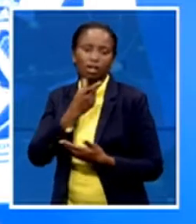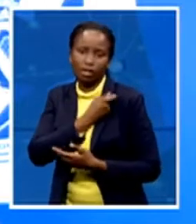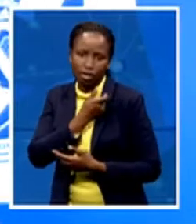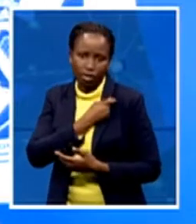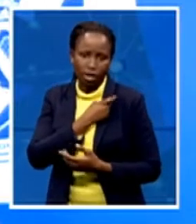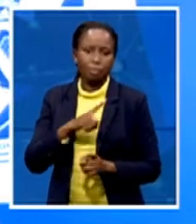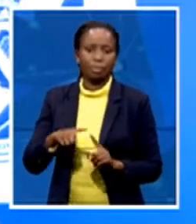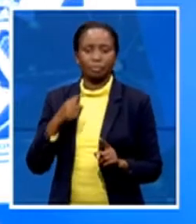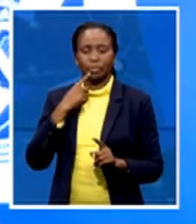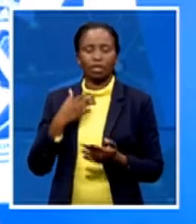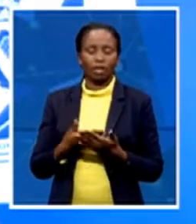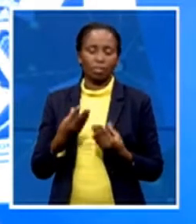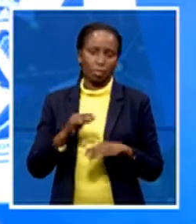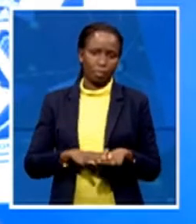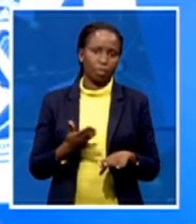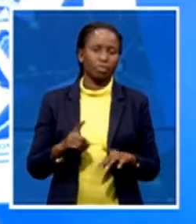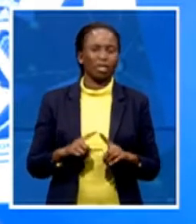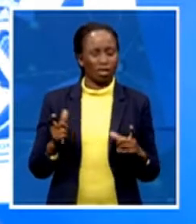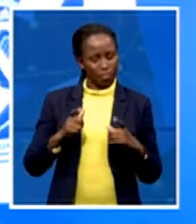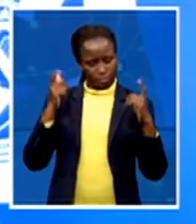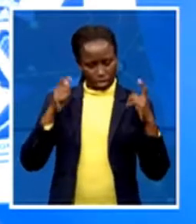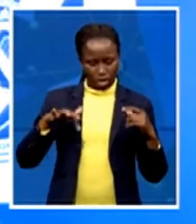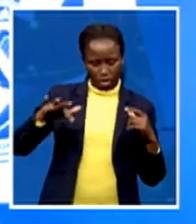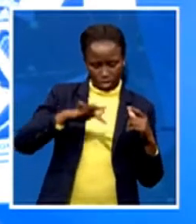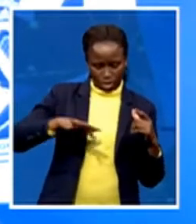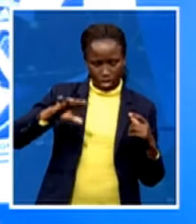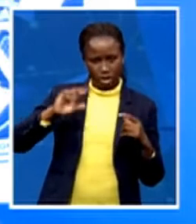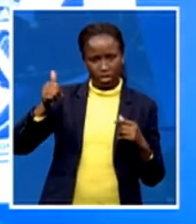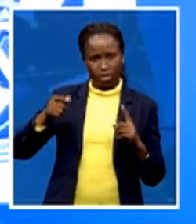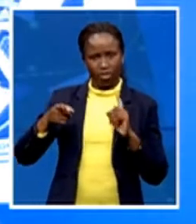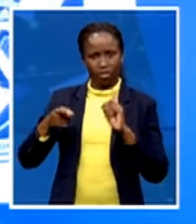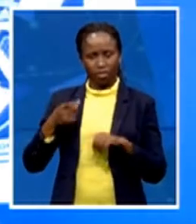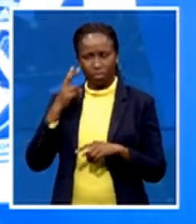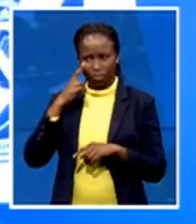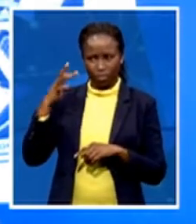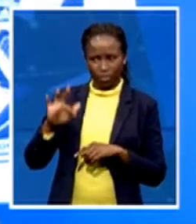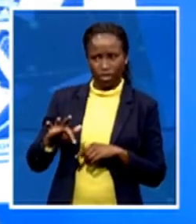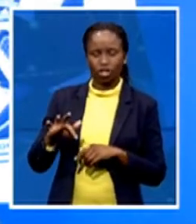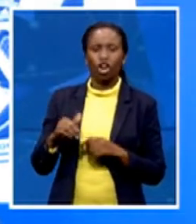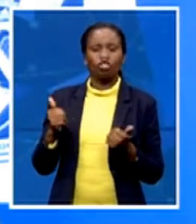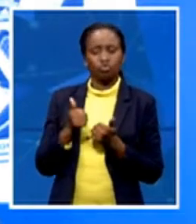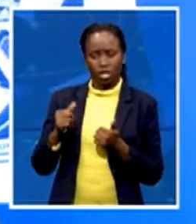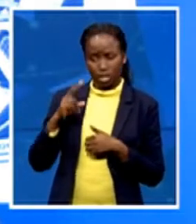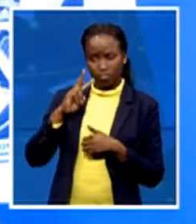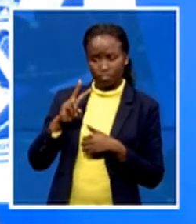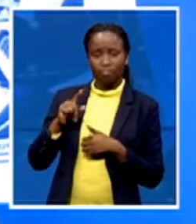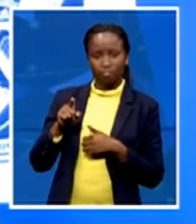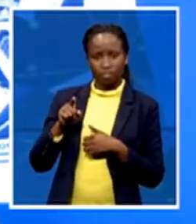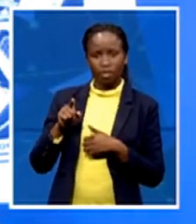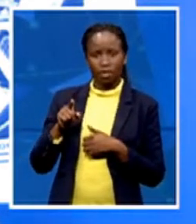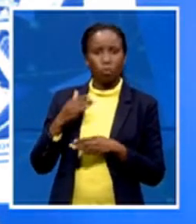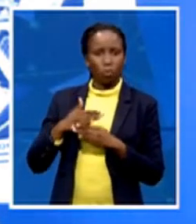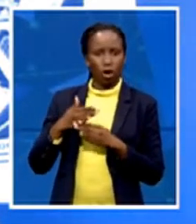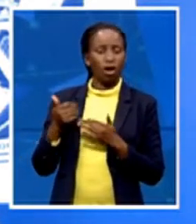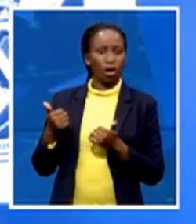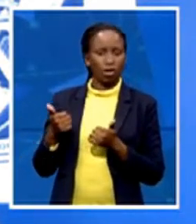Friday I'll be there, one at UWC. The larger sites already, they are about to function. And I'm also very pleased to see